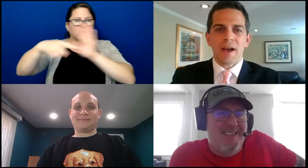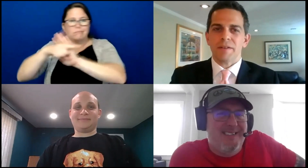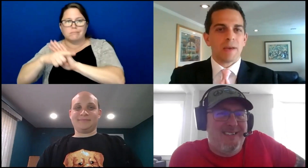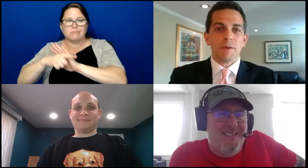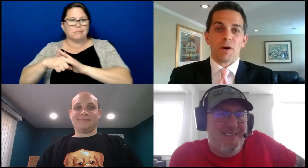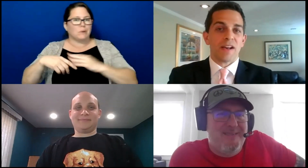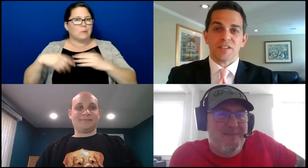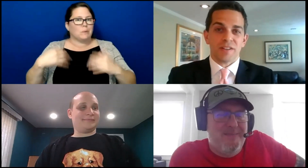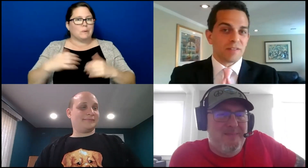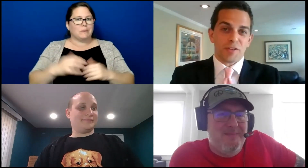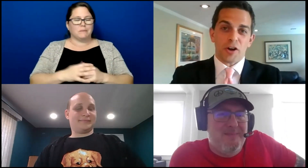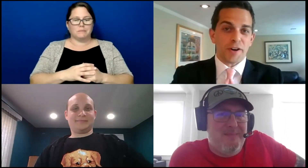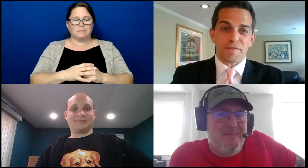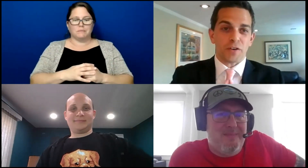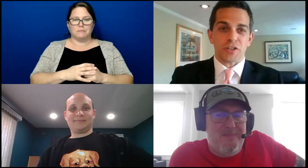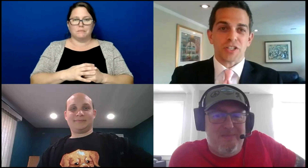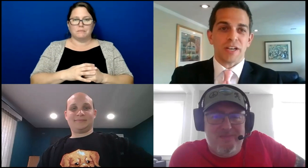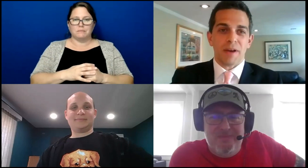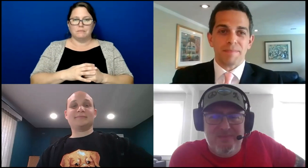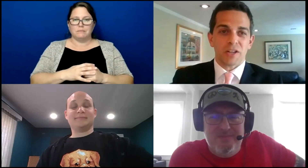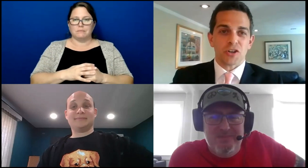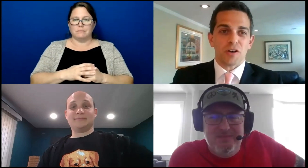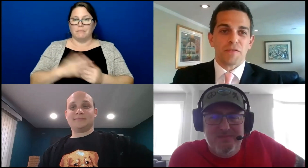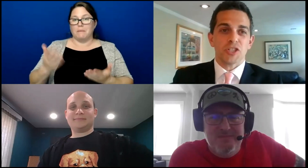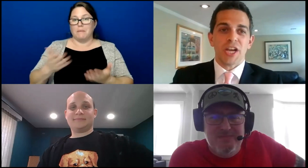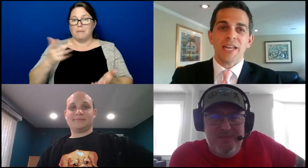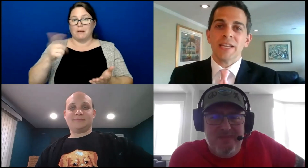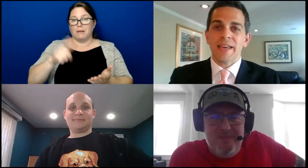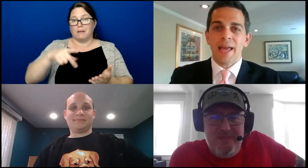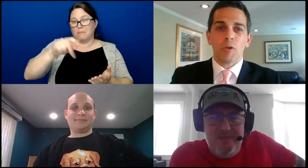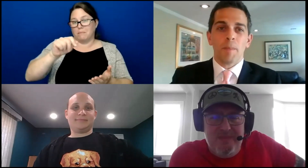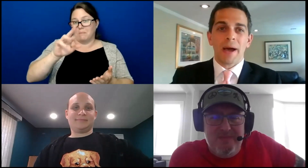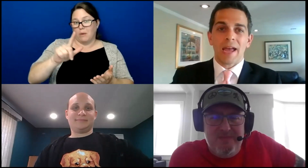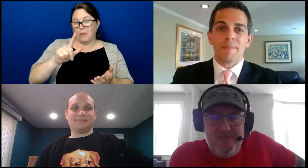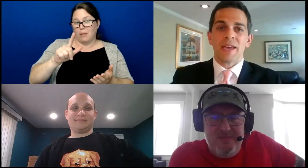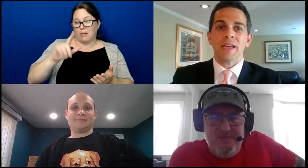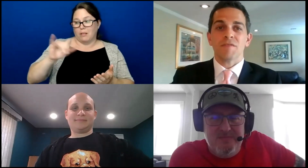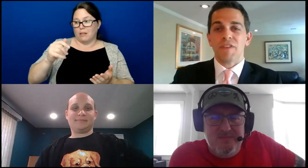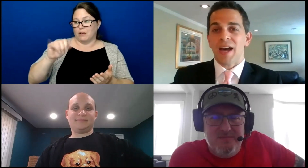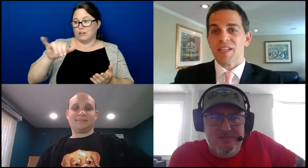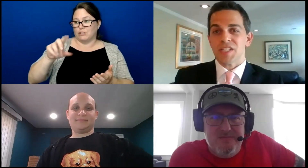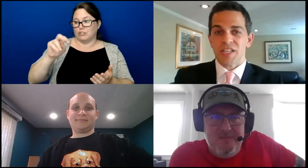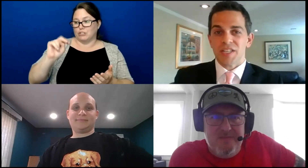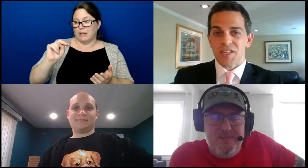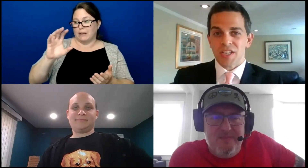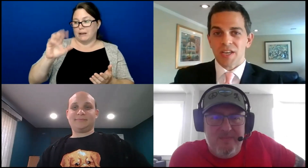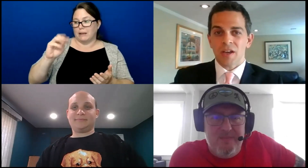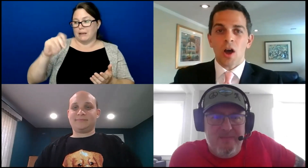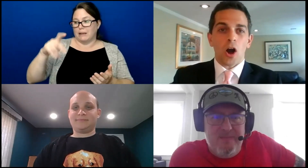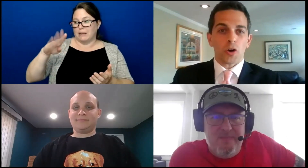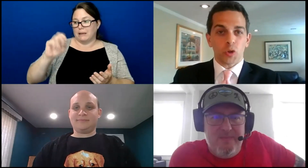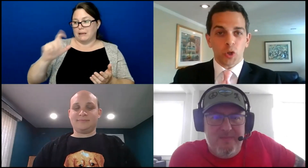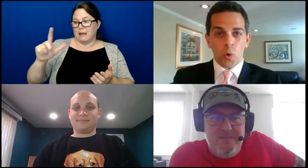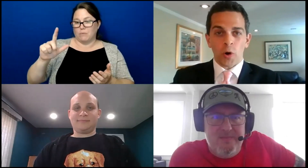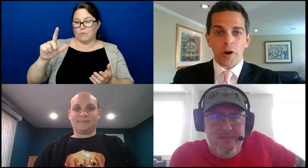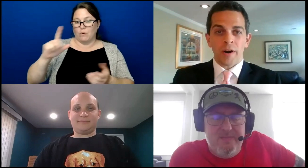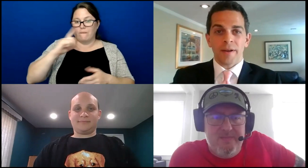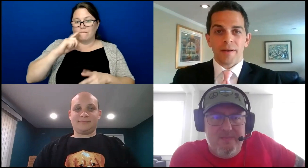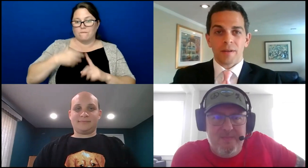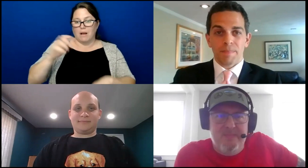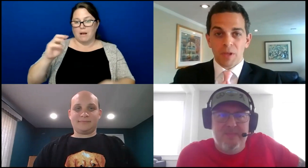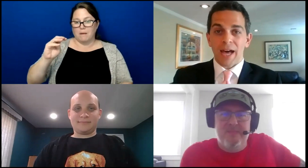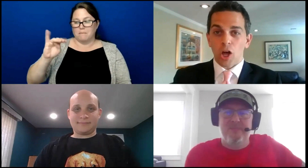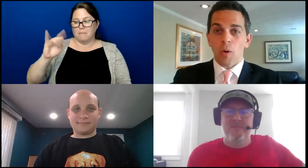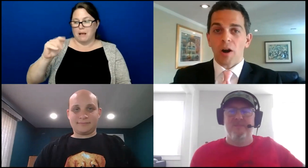is a question, Adam, maybe Paul has a thought on it first. I'm not sure. Jaden Campbell, Miami Valley CTC, are